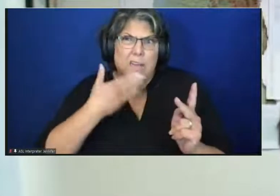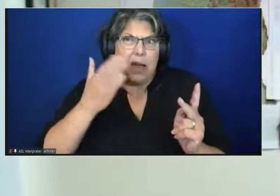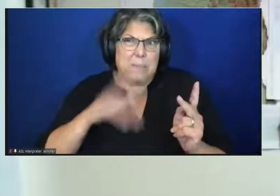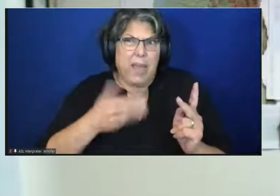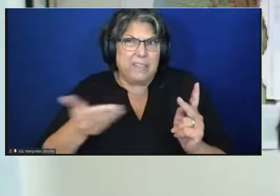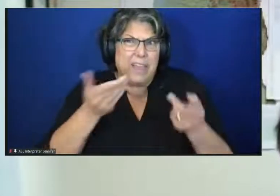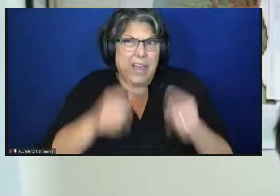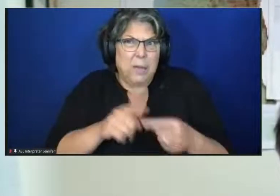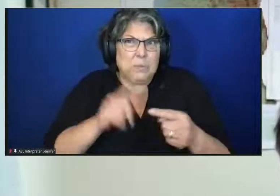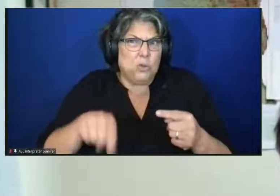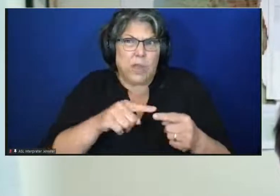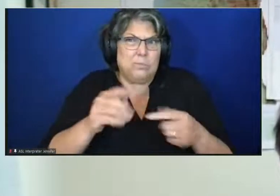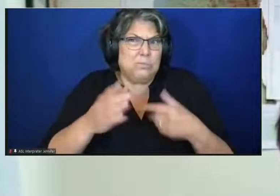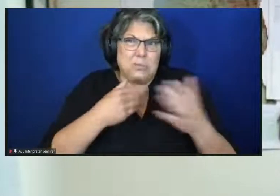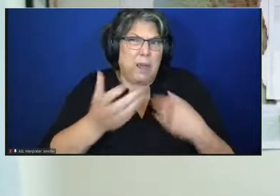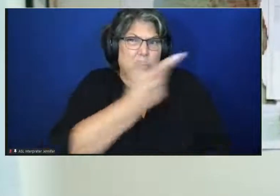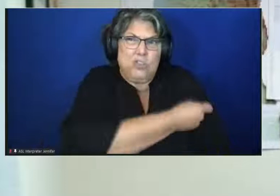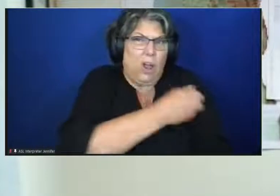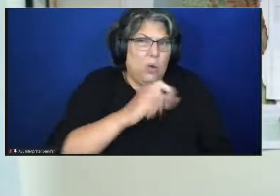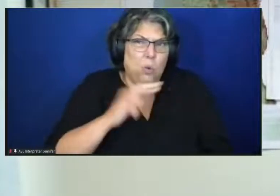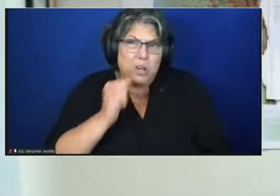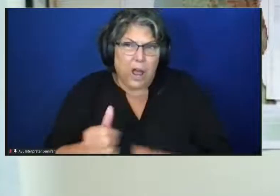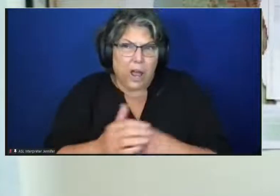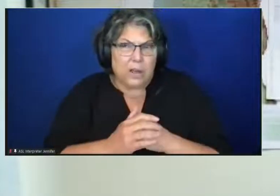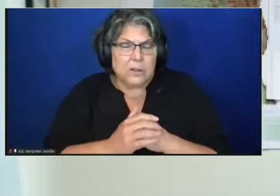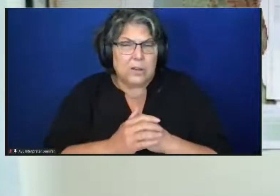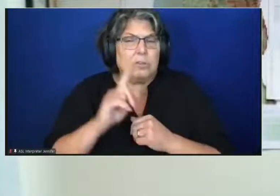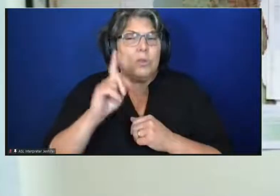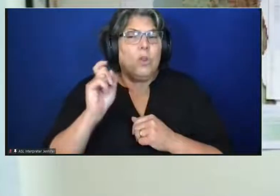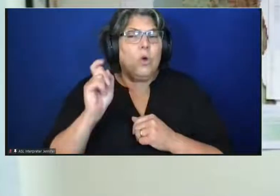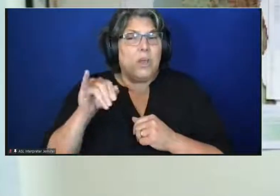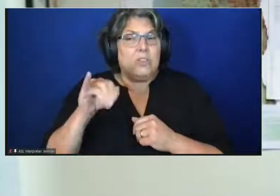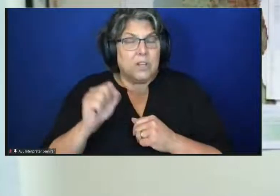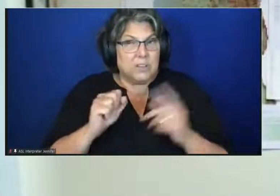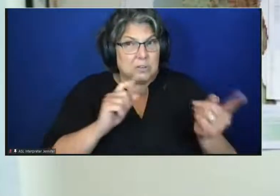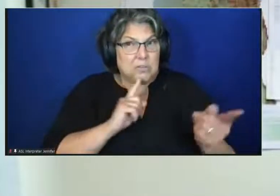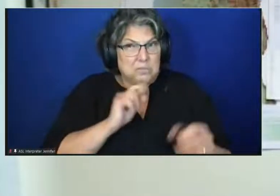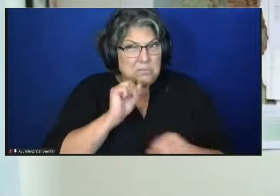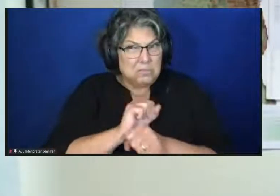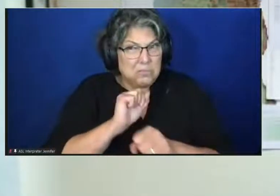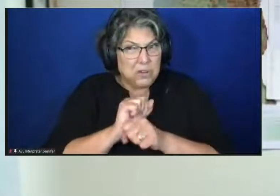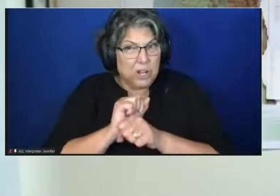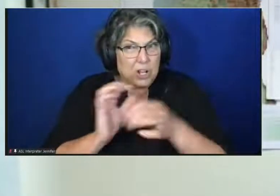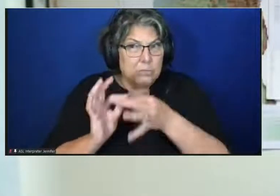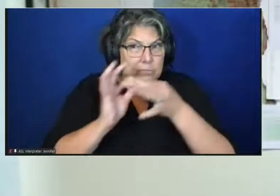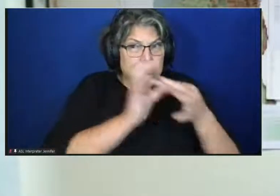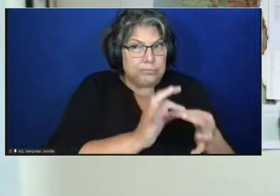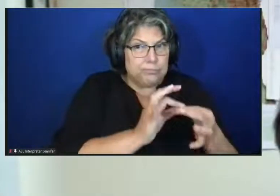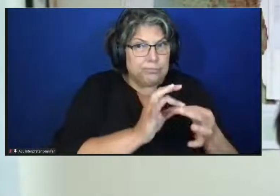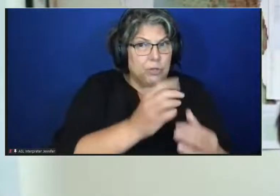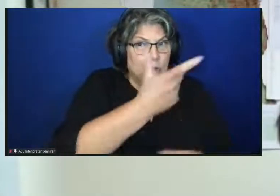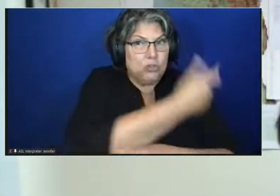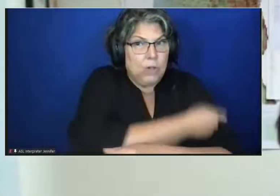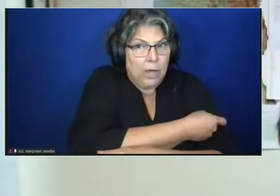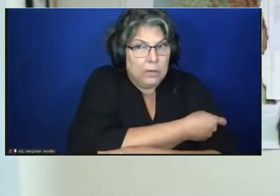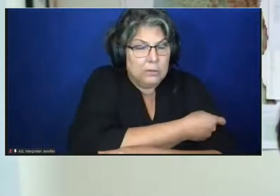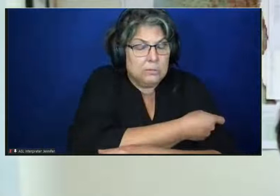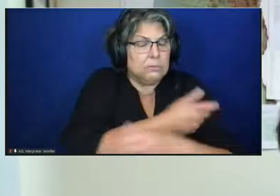from the research point of view is, are they associated? Is it a cause and effect? And